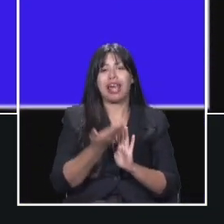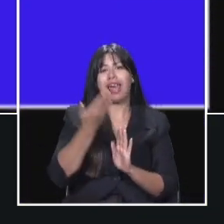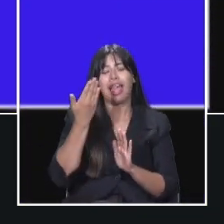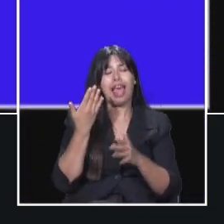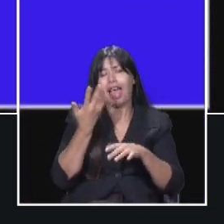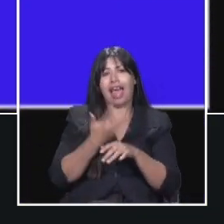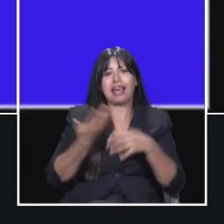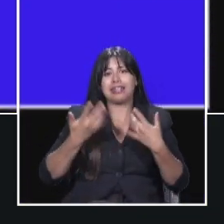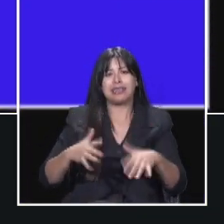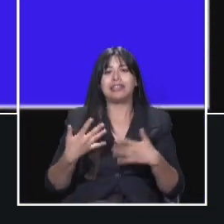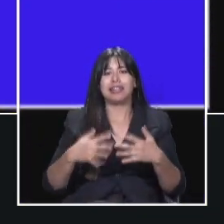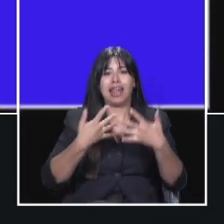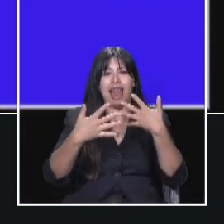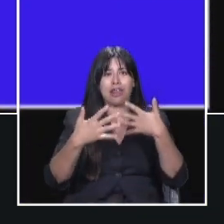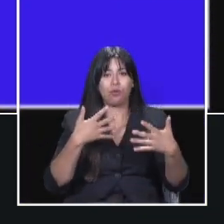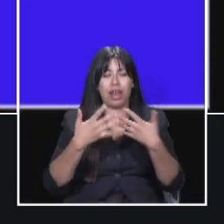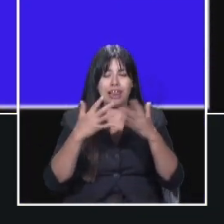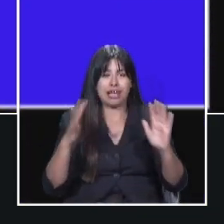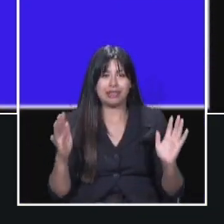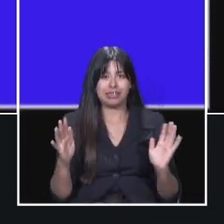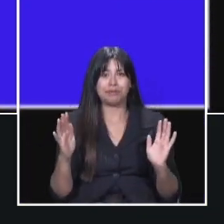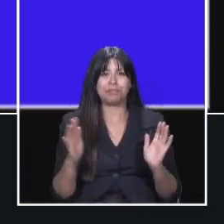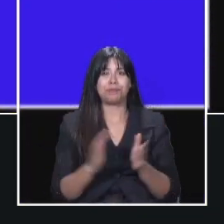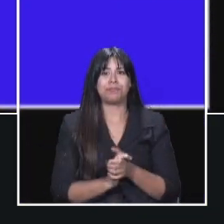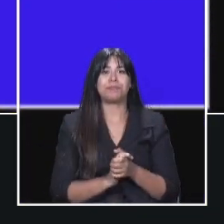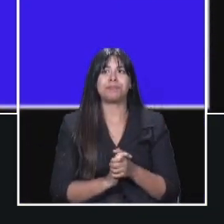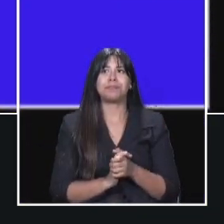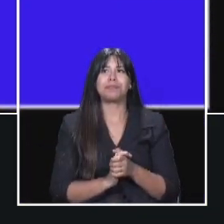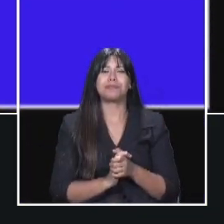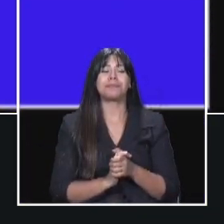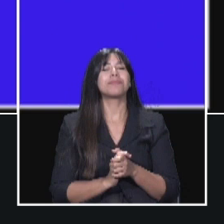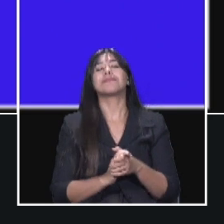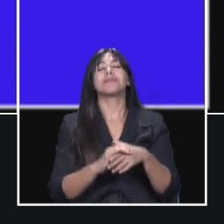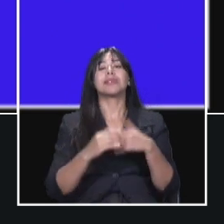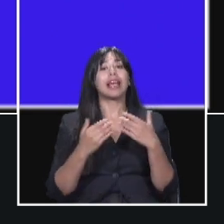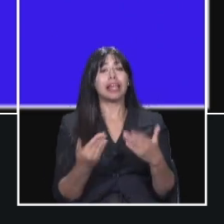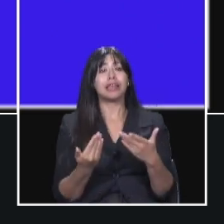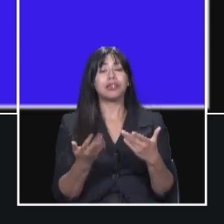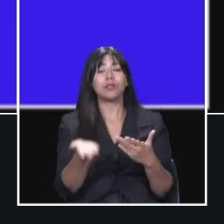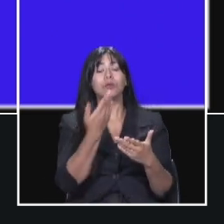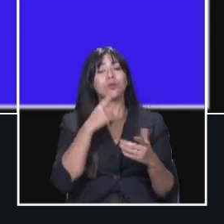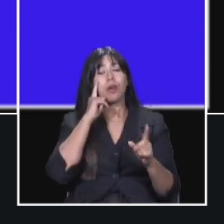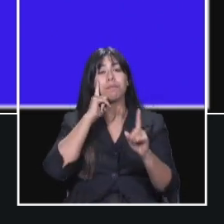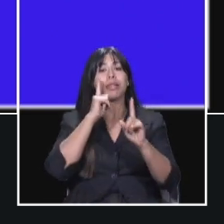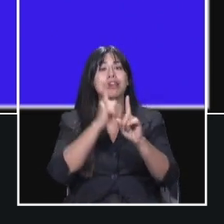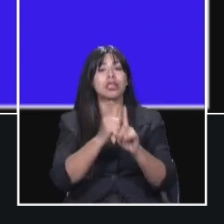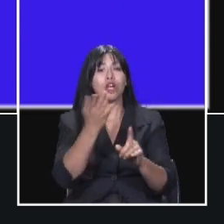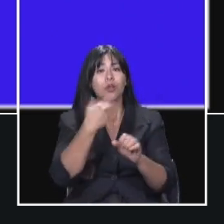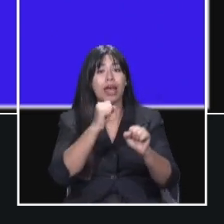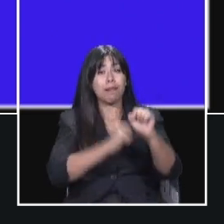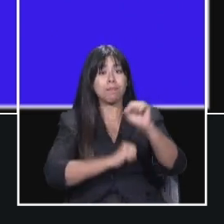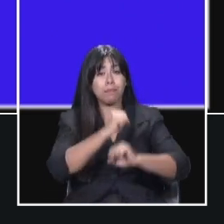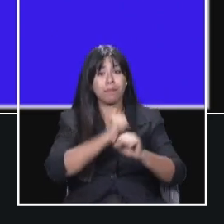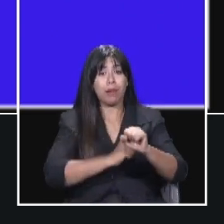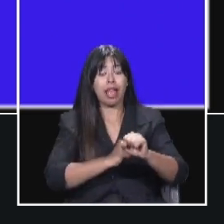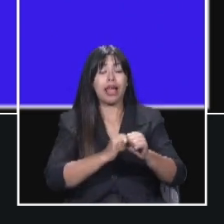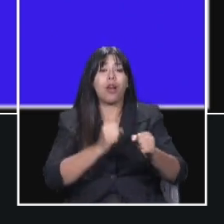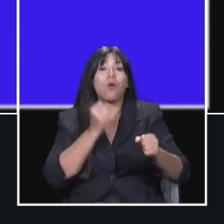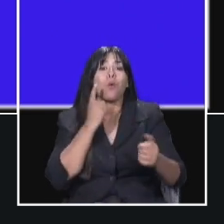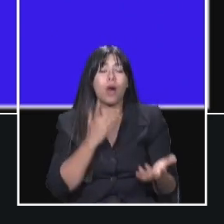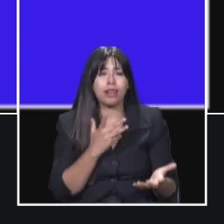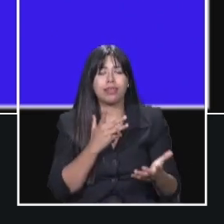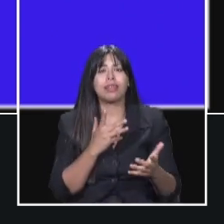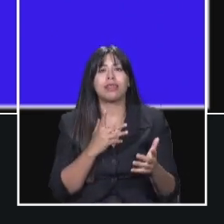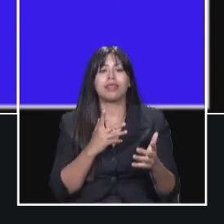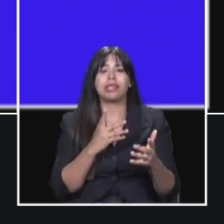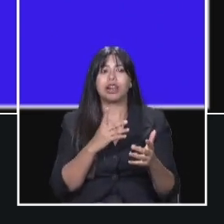Our company's declared mission is to map all the smells that touch human life. Whether it's the smell in an